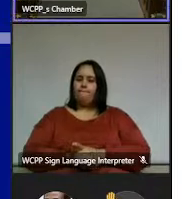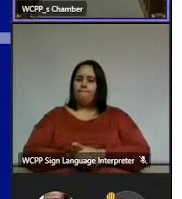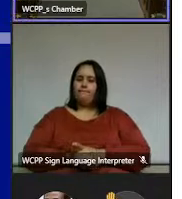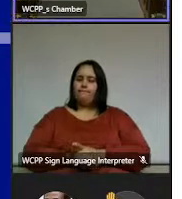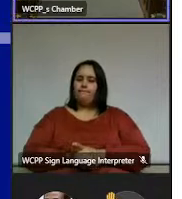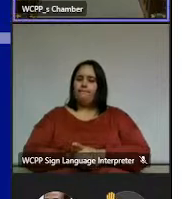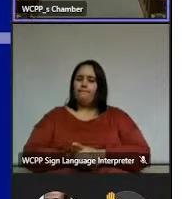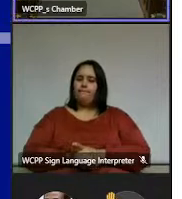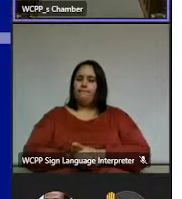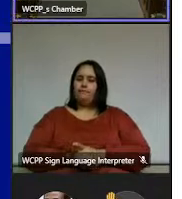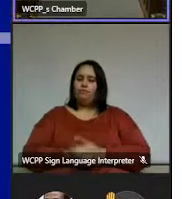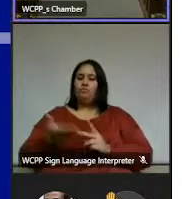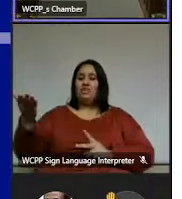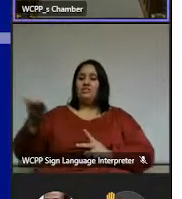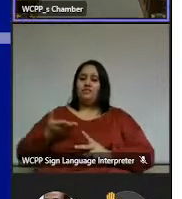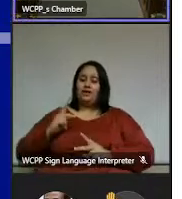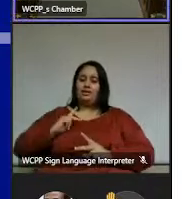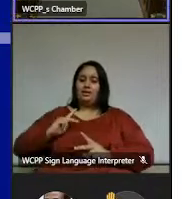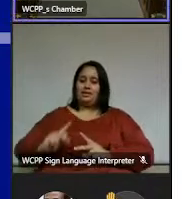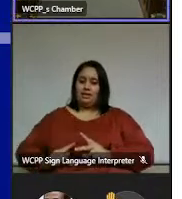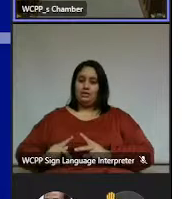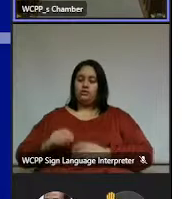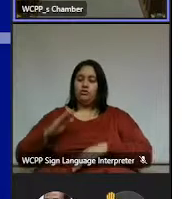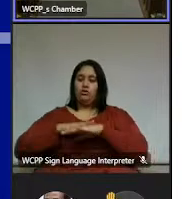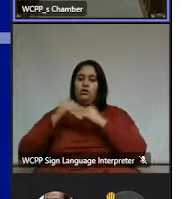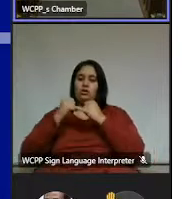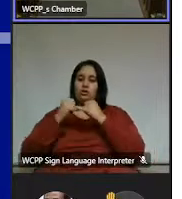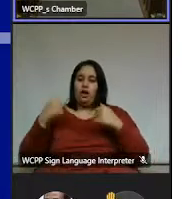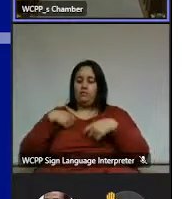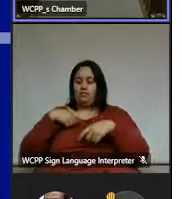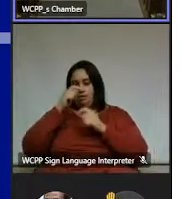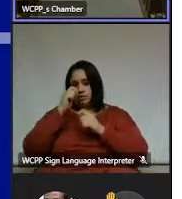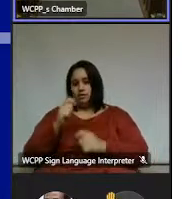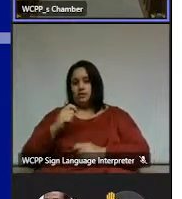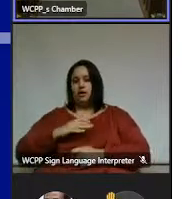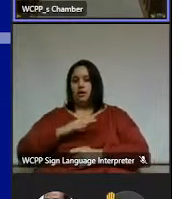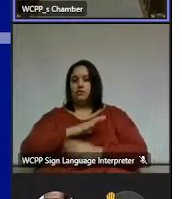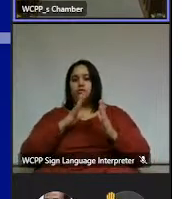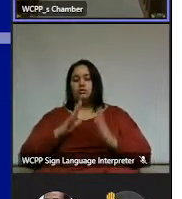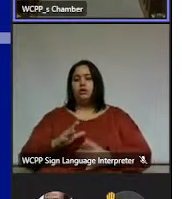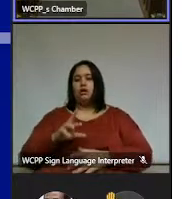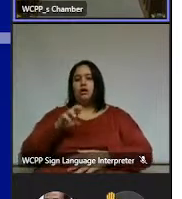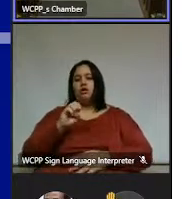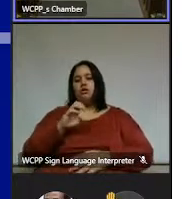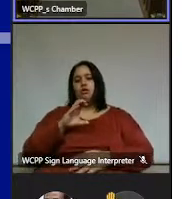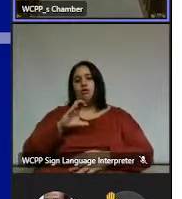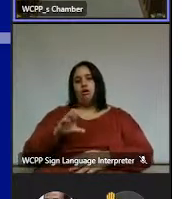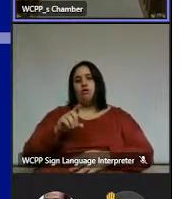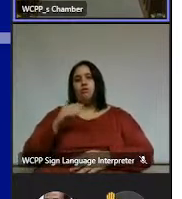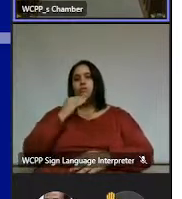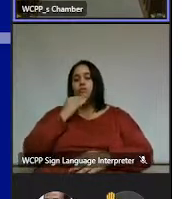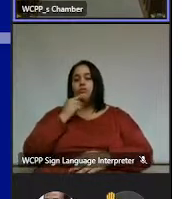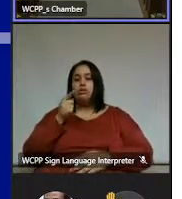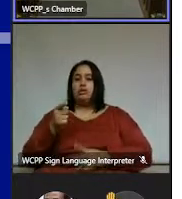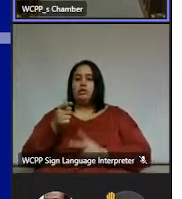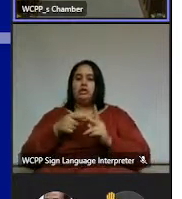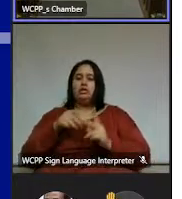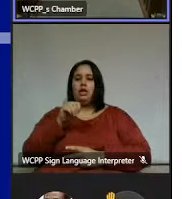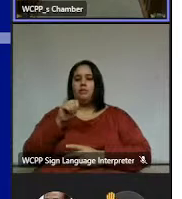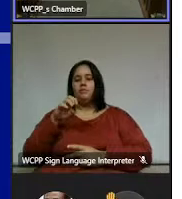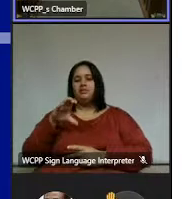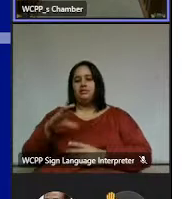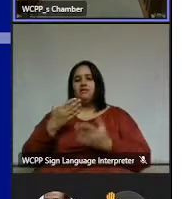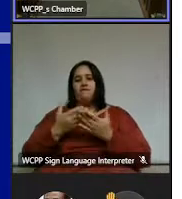our invited guests on the platform. I recognize Councillor Rob Quintus, who is the MMC